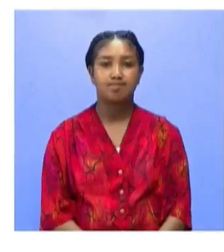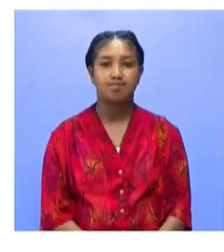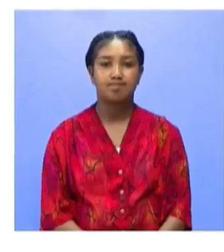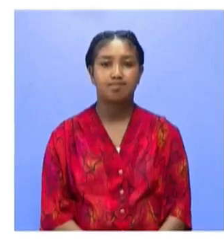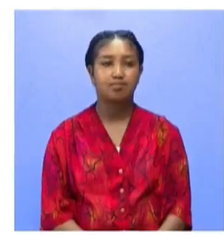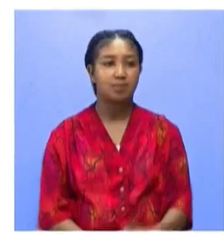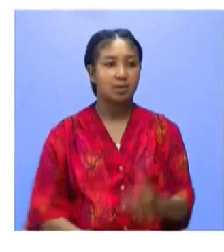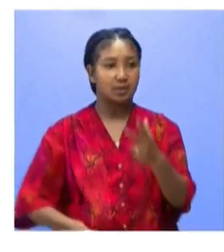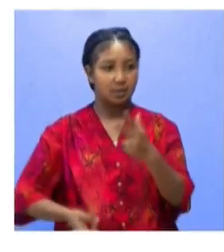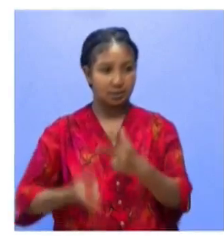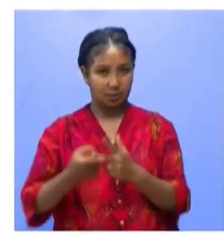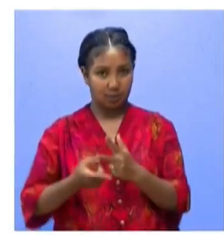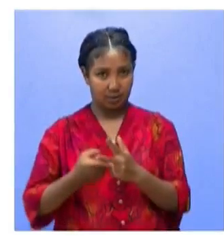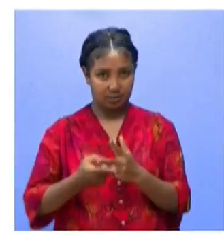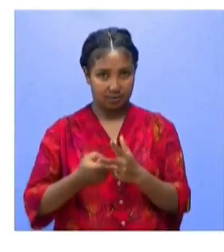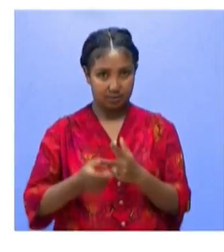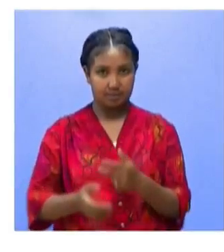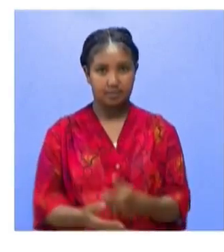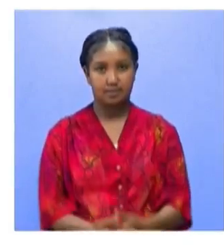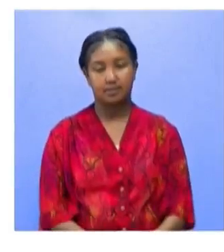The third one.